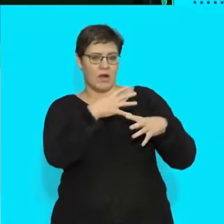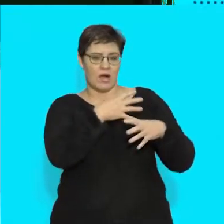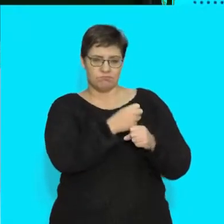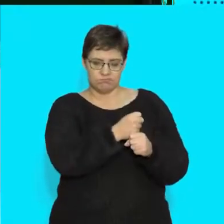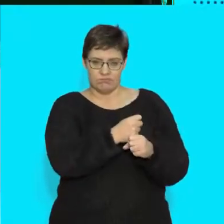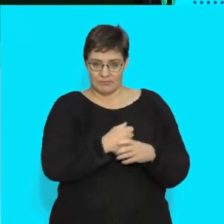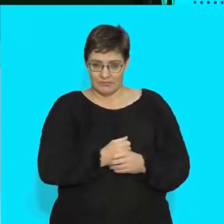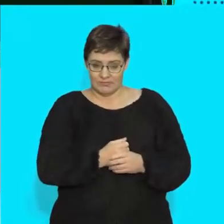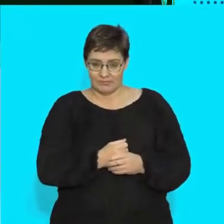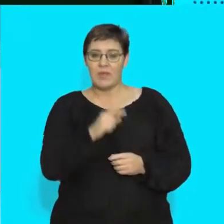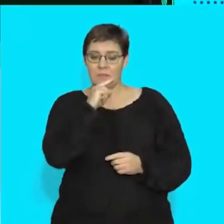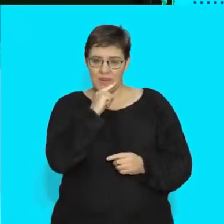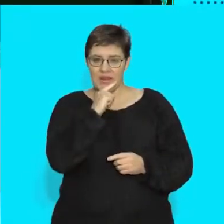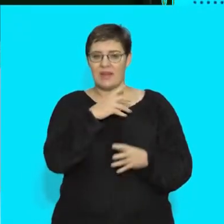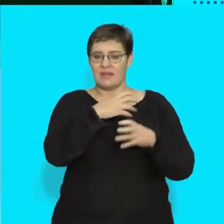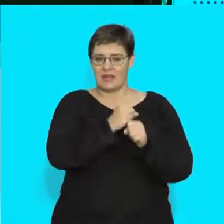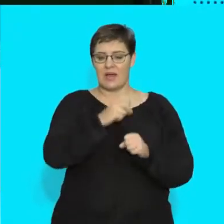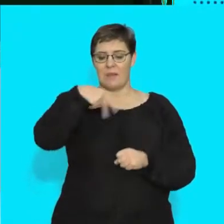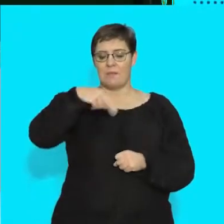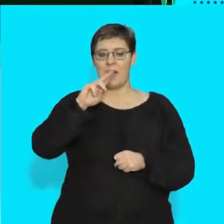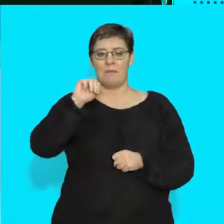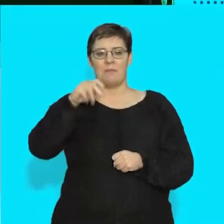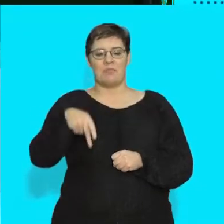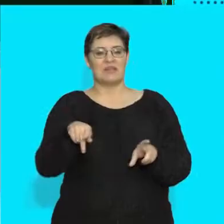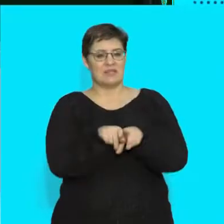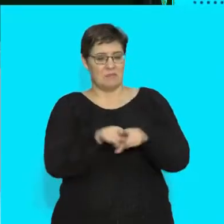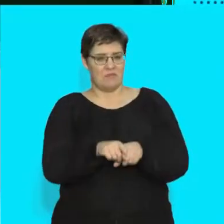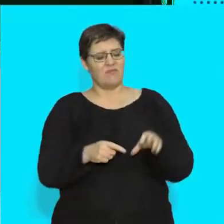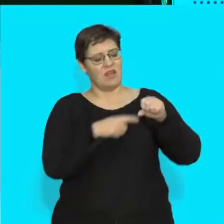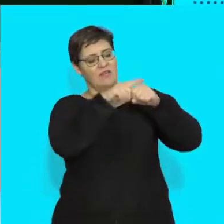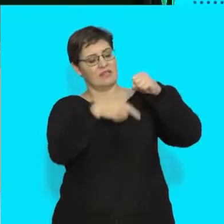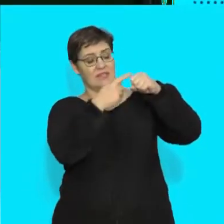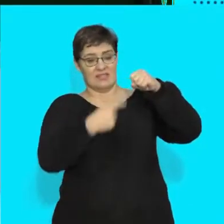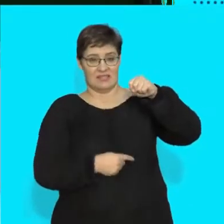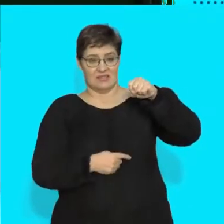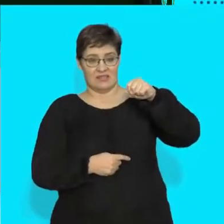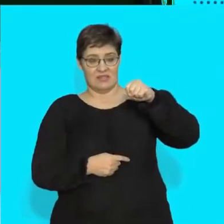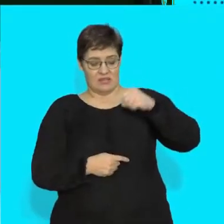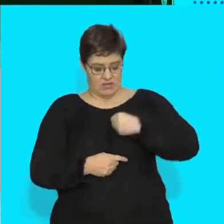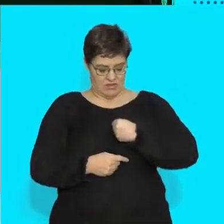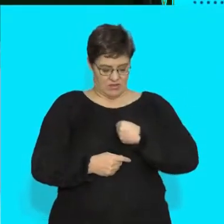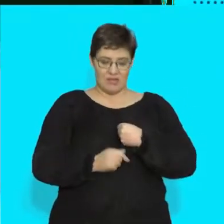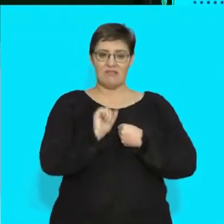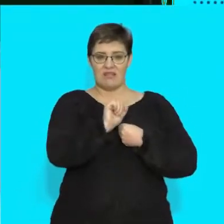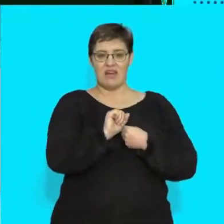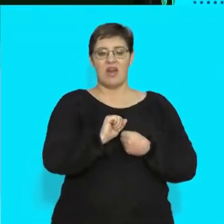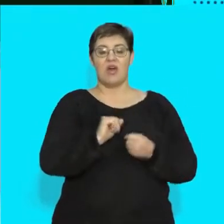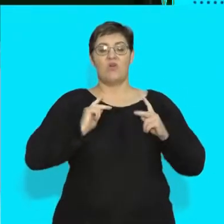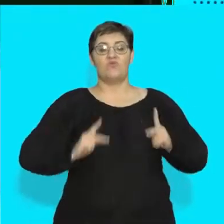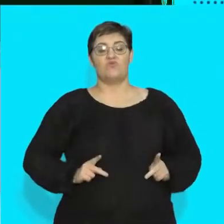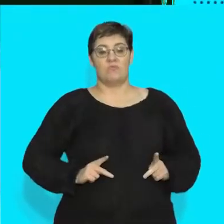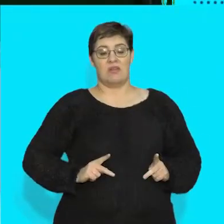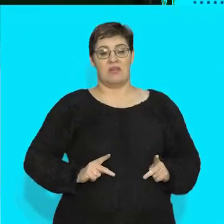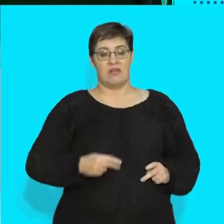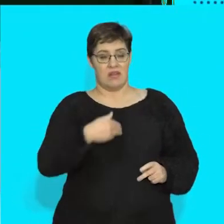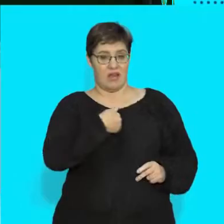It beats, all right? It is the pump. So if I look at the size of my fist, because that's the size of the human heart, if